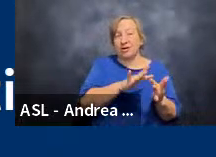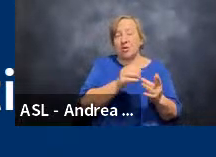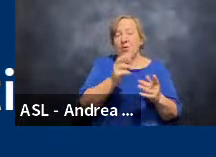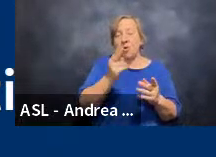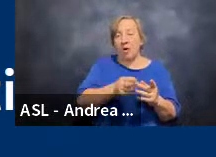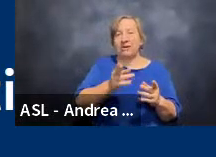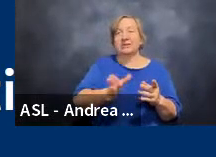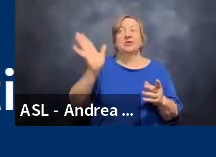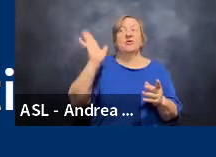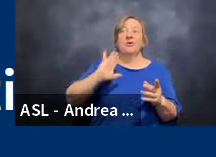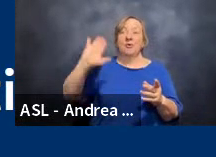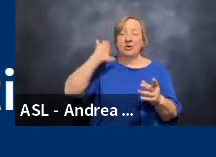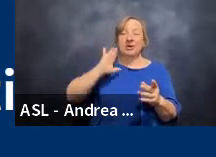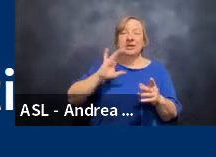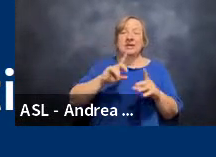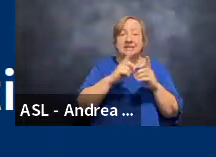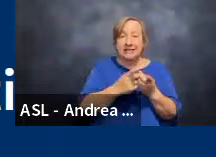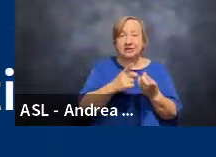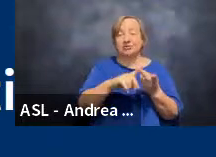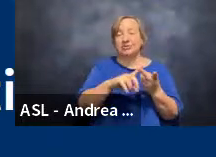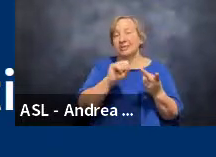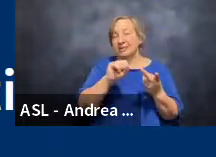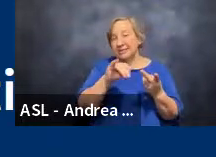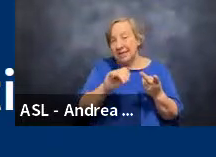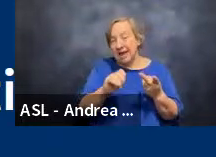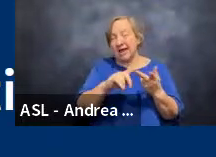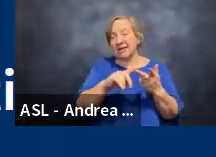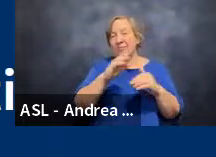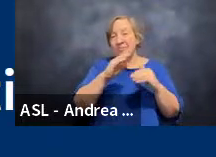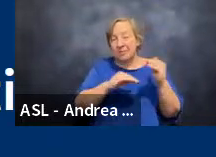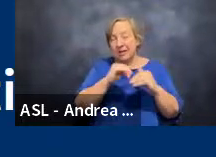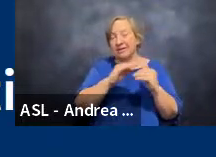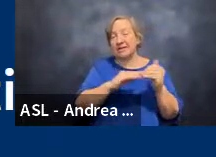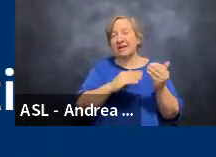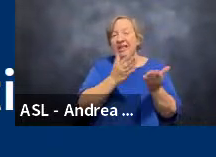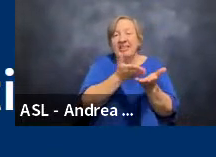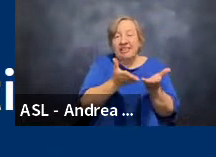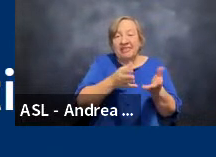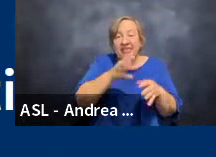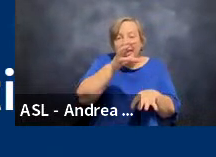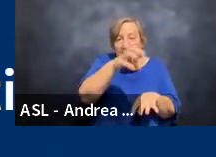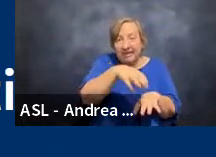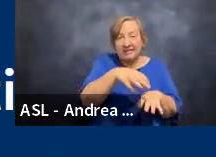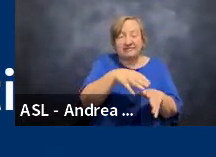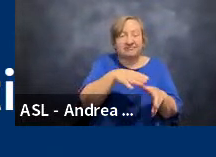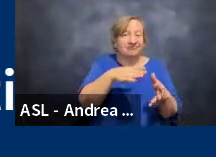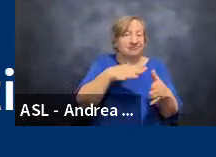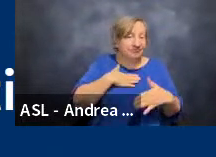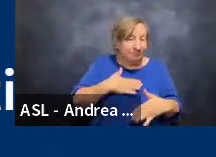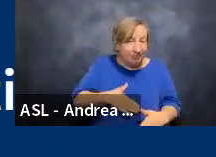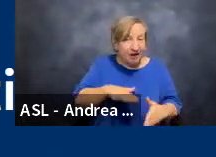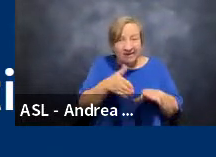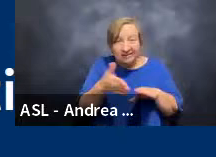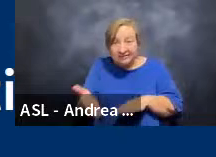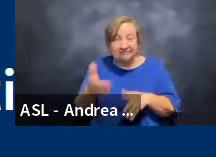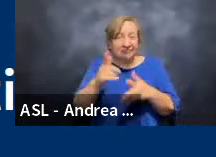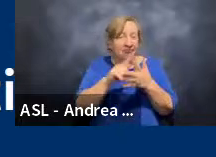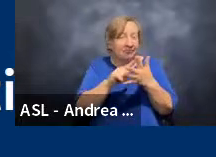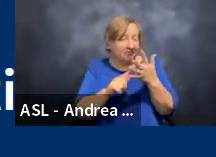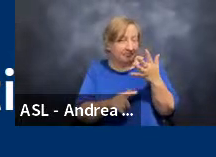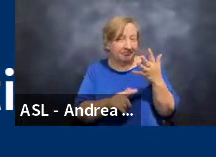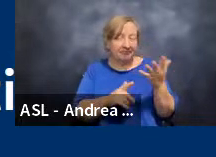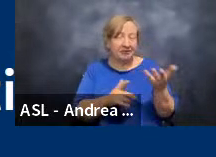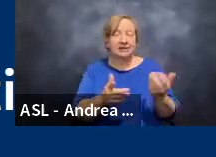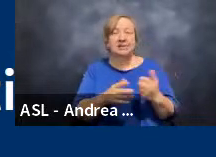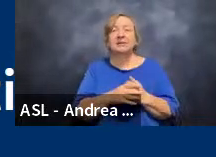district, site, building, structure, or object, such as artifacts, records, and remains. We, in the time